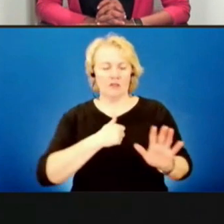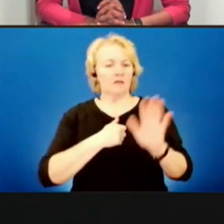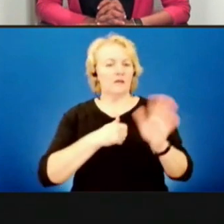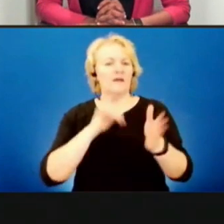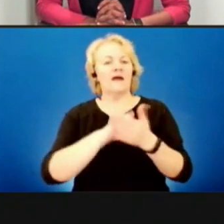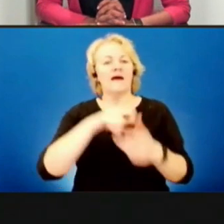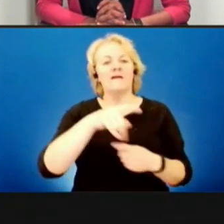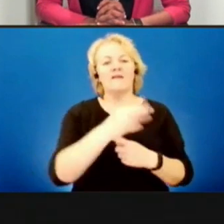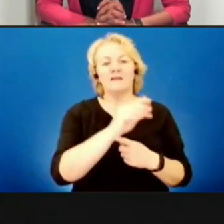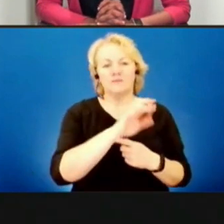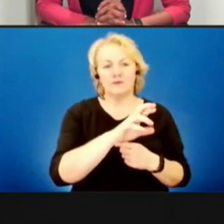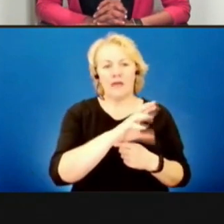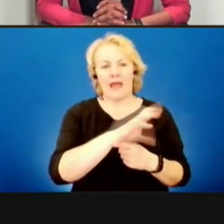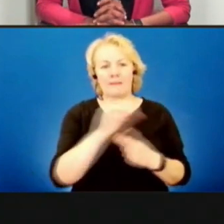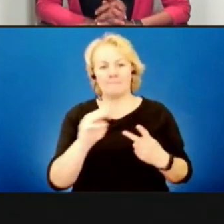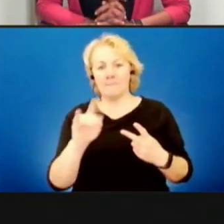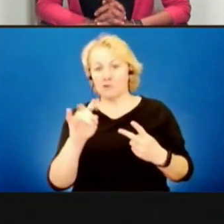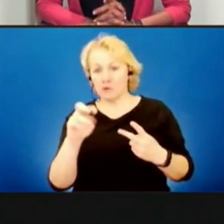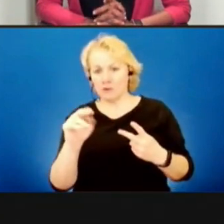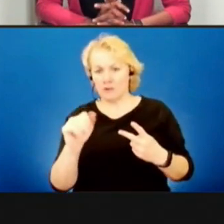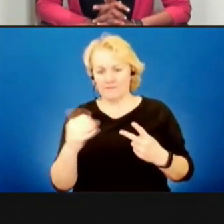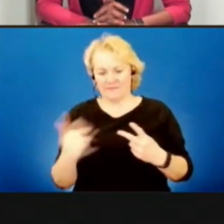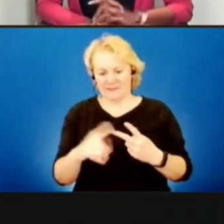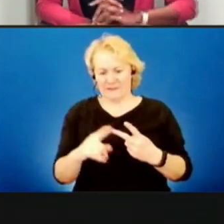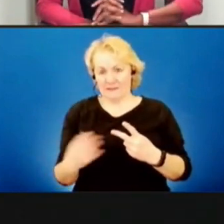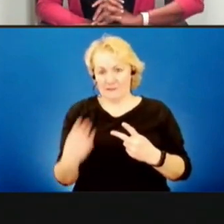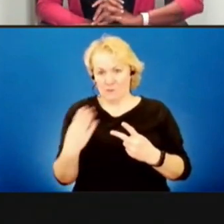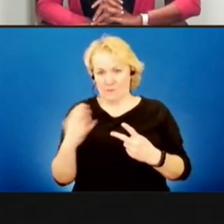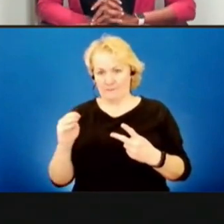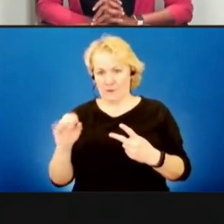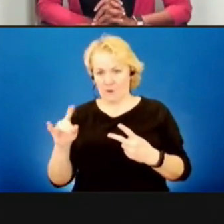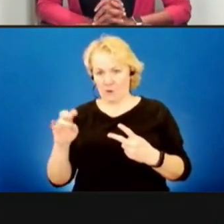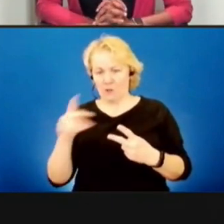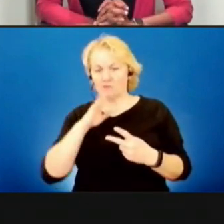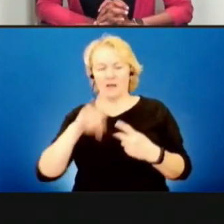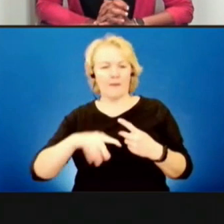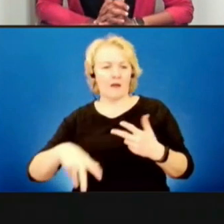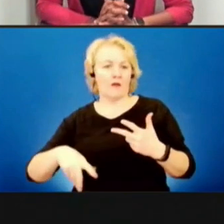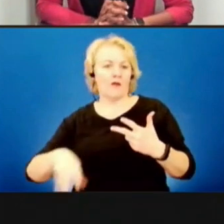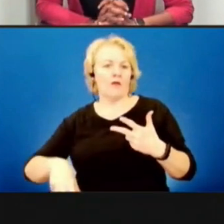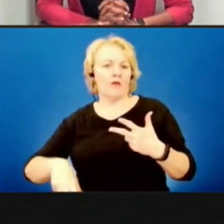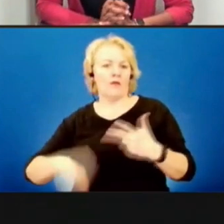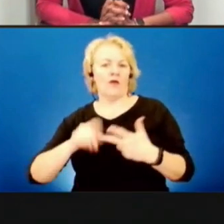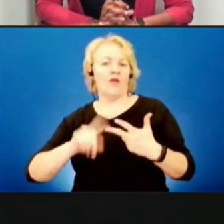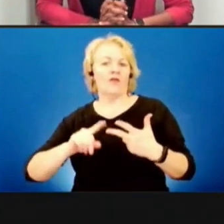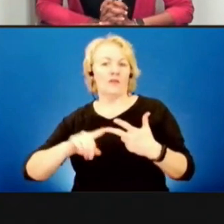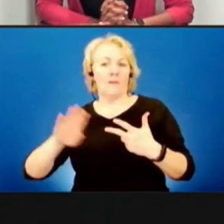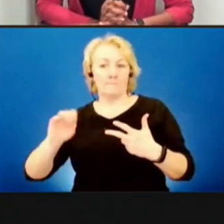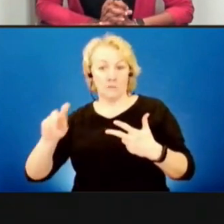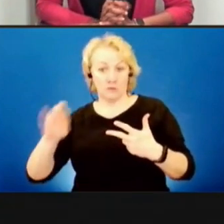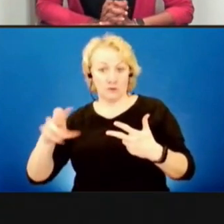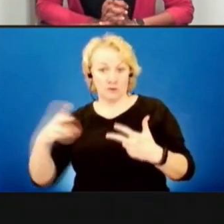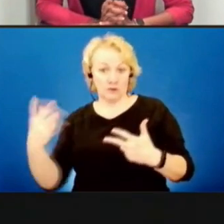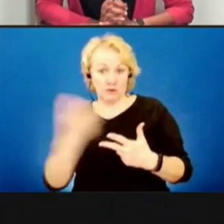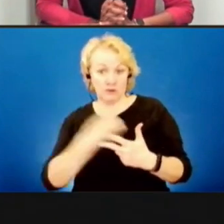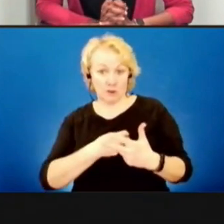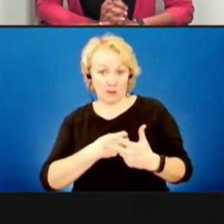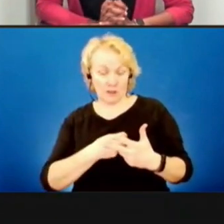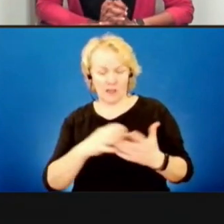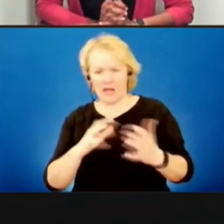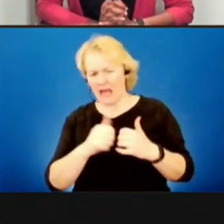and Moderna this morning, in fact, are talking about the booster shots that they are testing. How